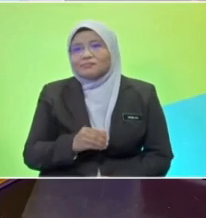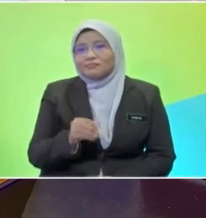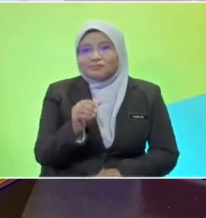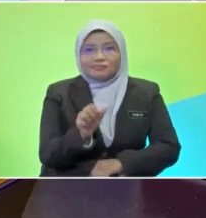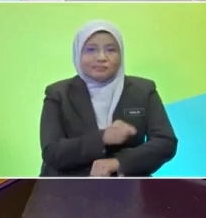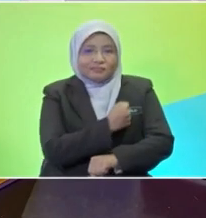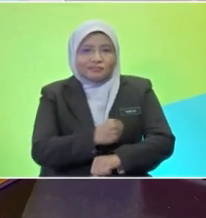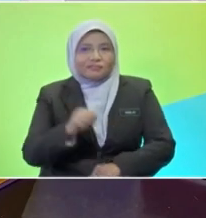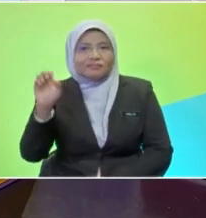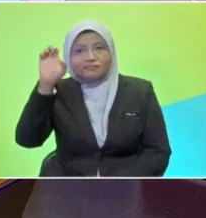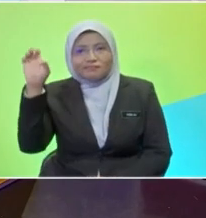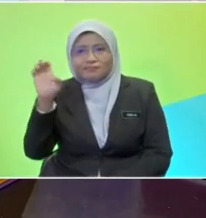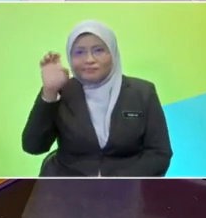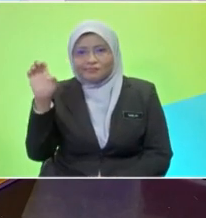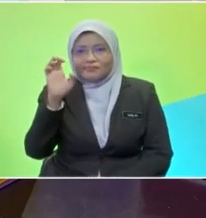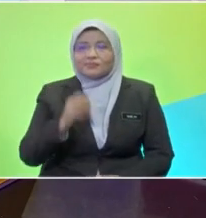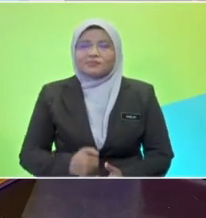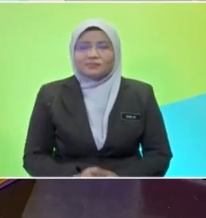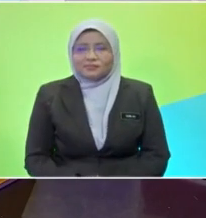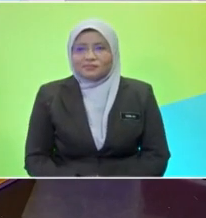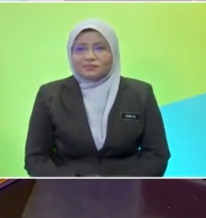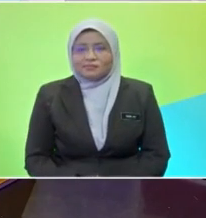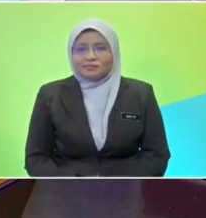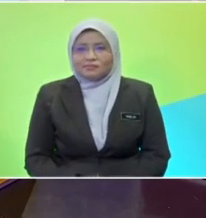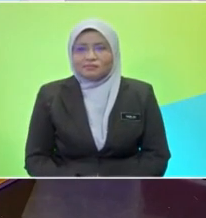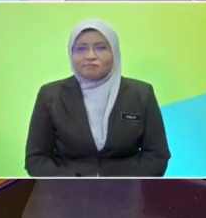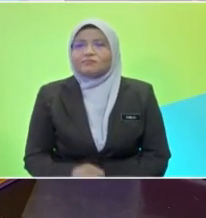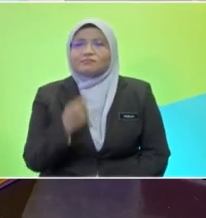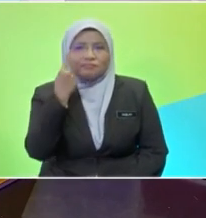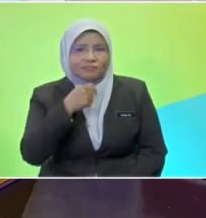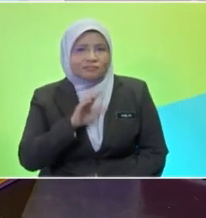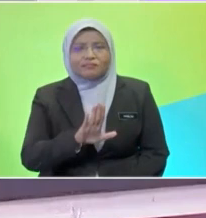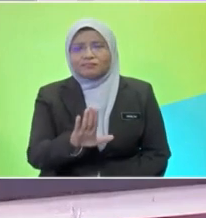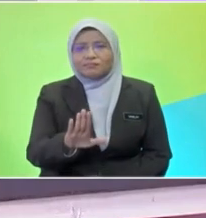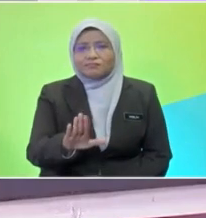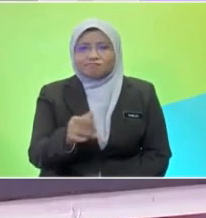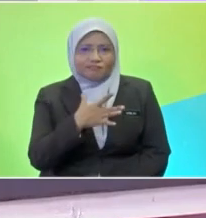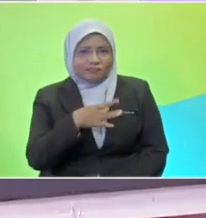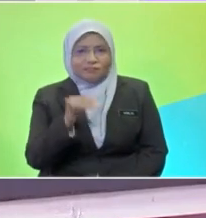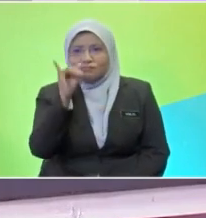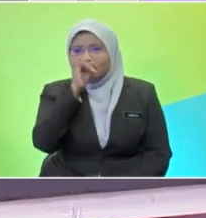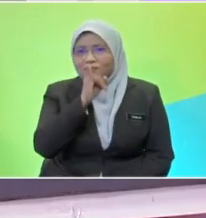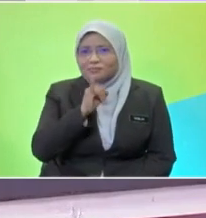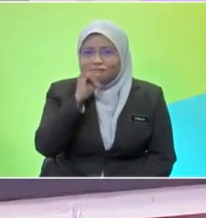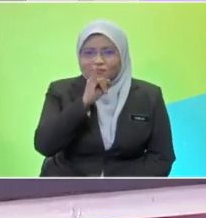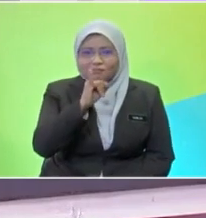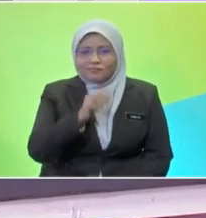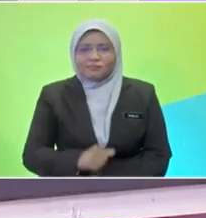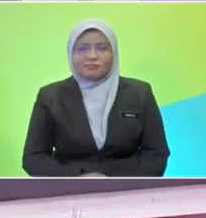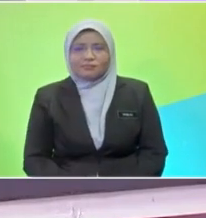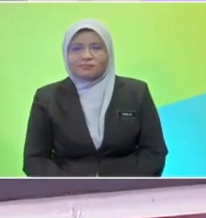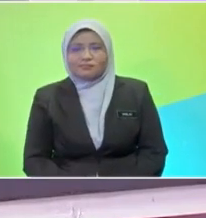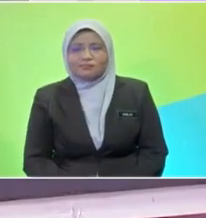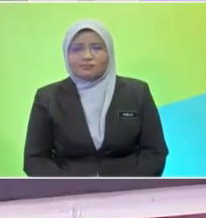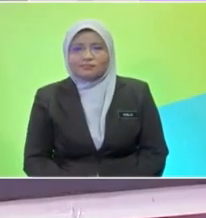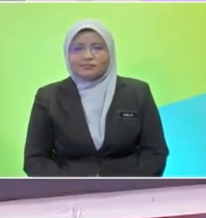Carl, talking about best songs ever, who would your favorite singer be? My favorite singer is none other than Ziana